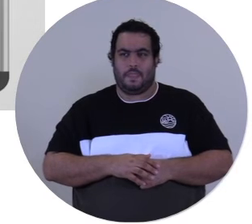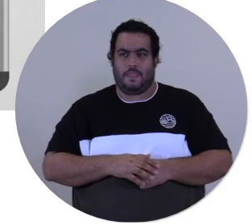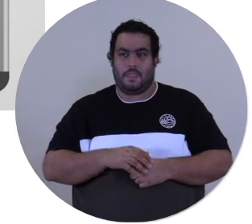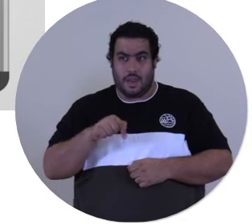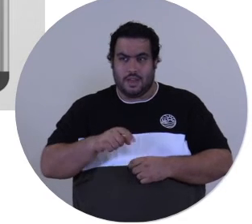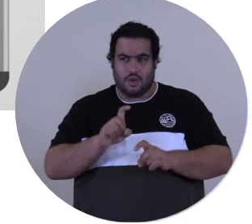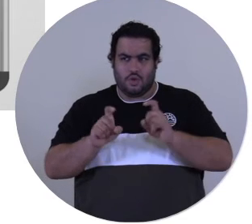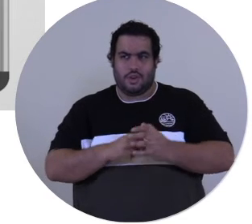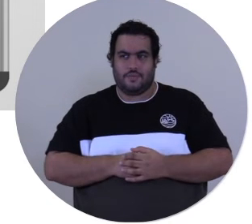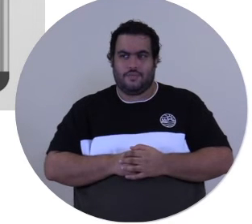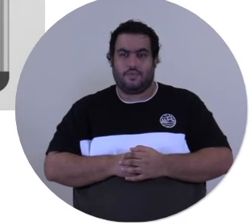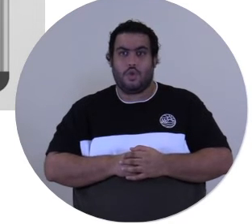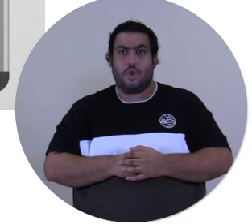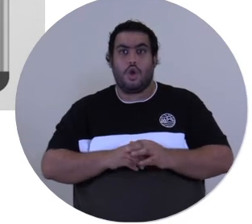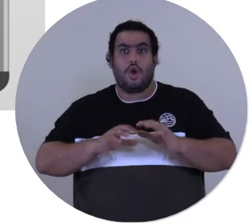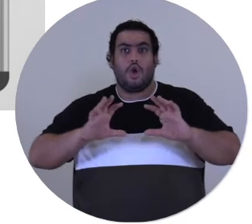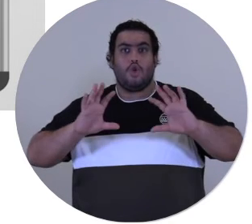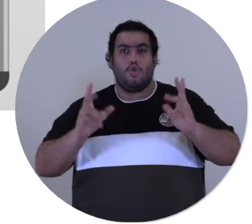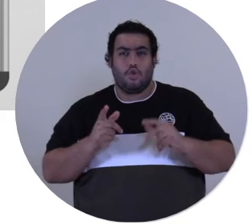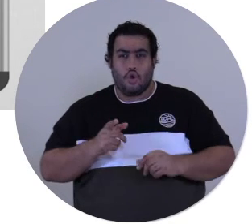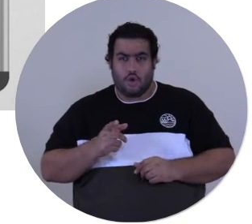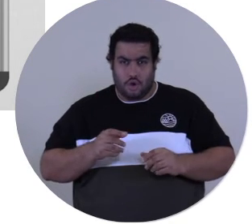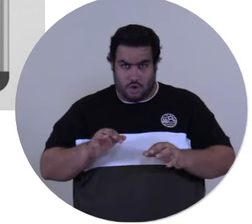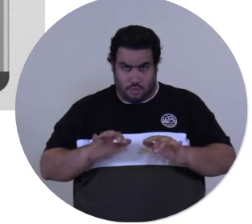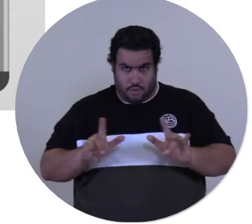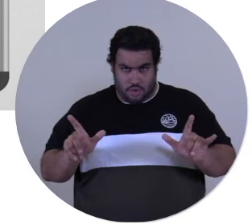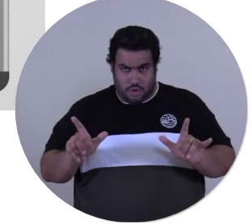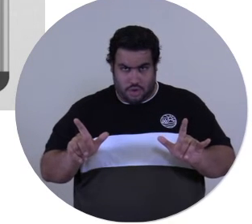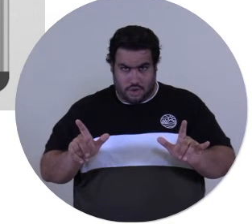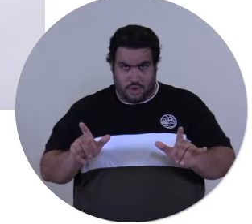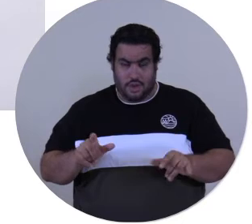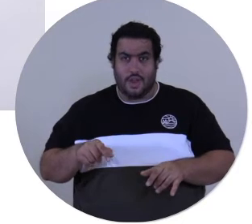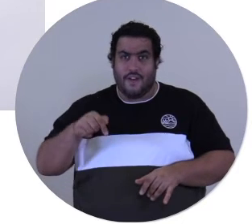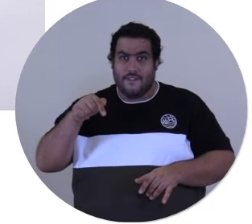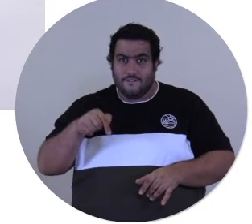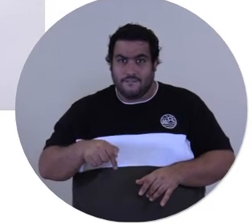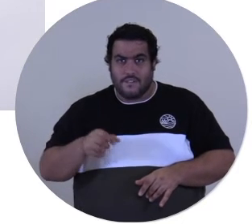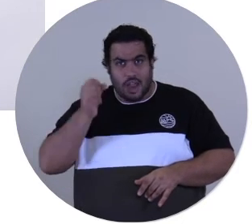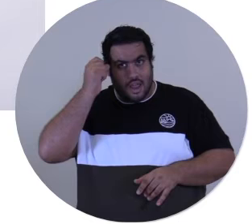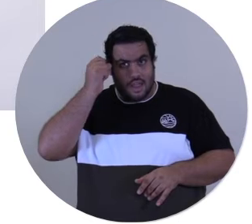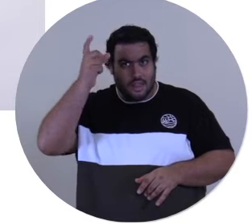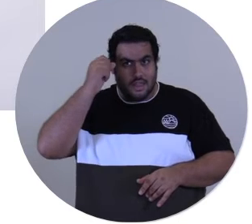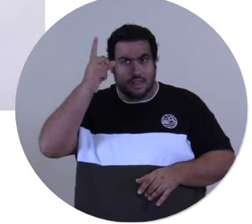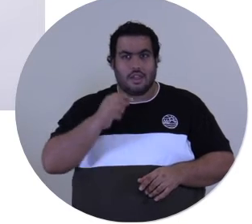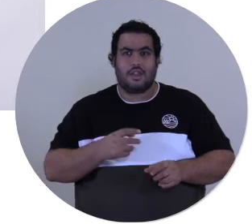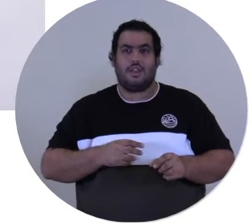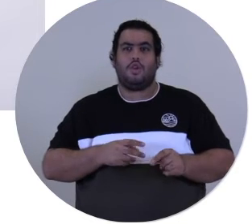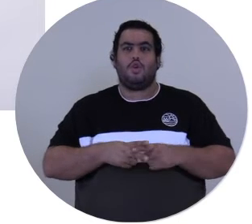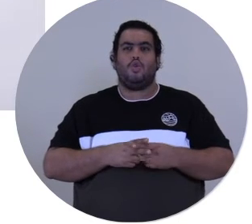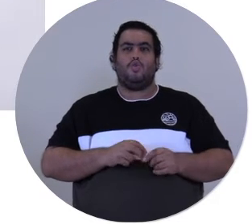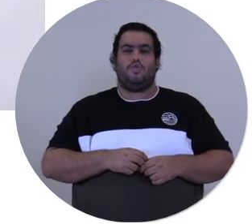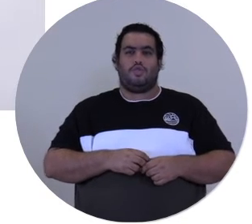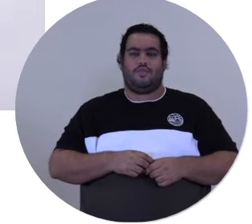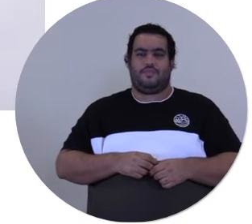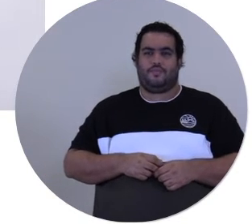this. How can we put computers to creative use? We all have computers, but how can we use